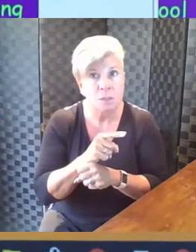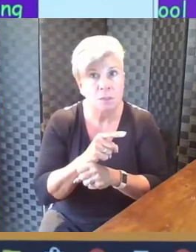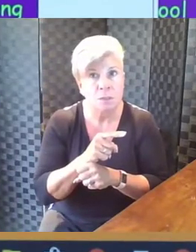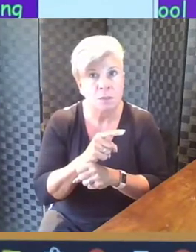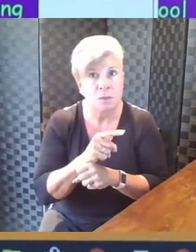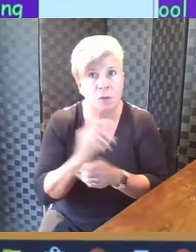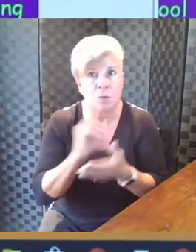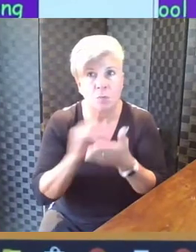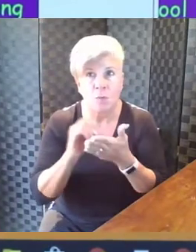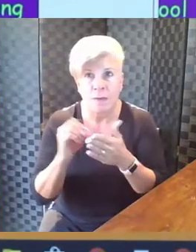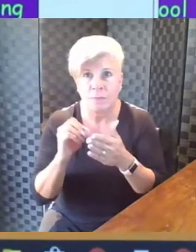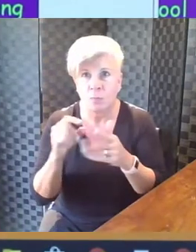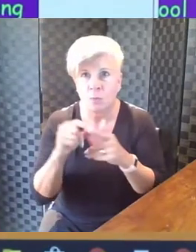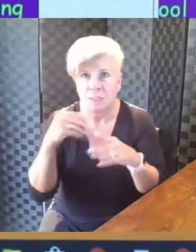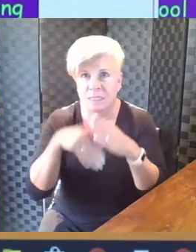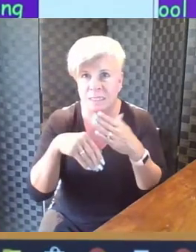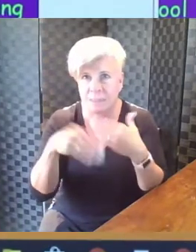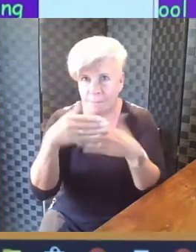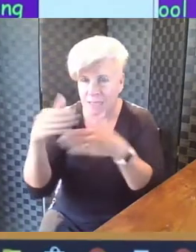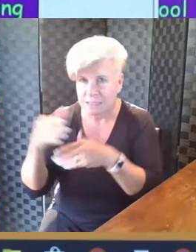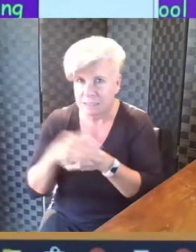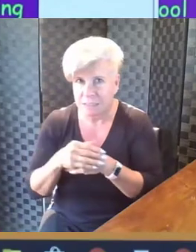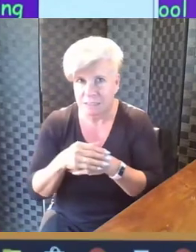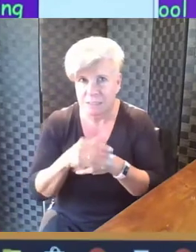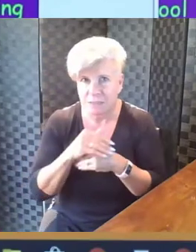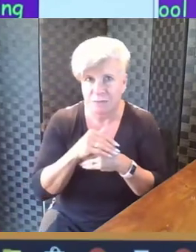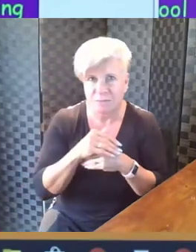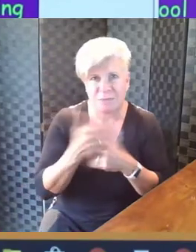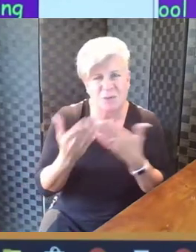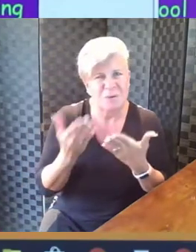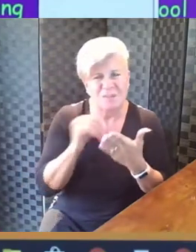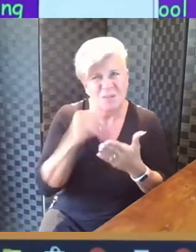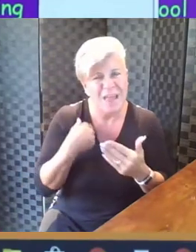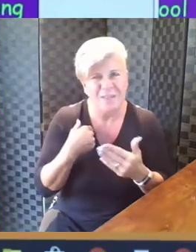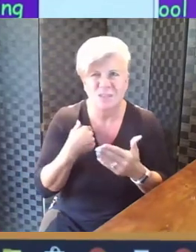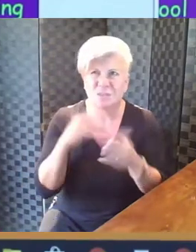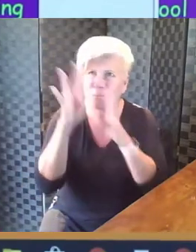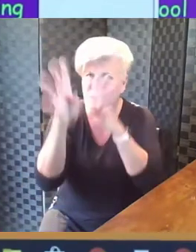rhyming words in each box like mine. If you don't, you're going to have to make up your own rhymes, okay?